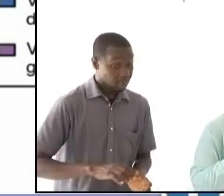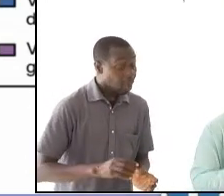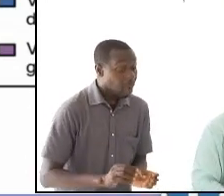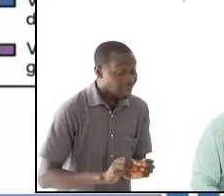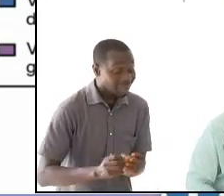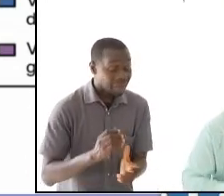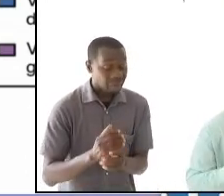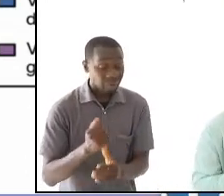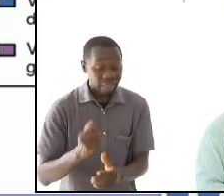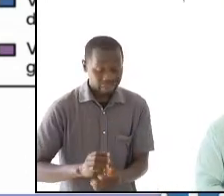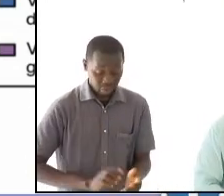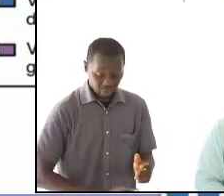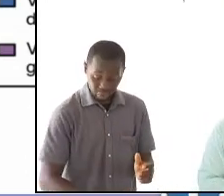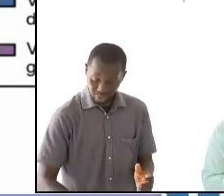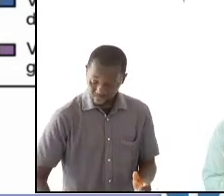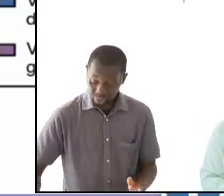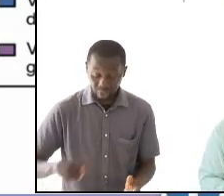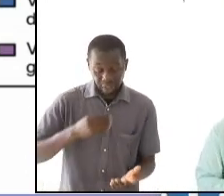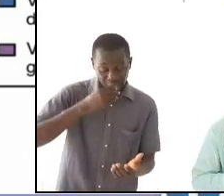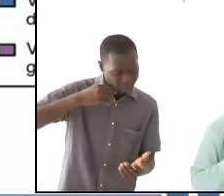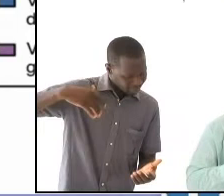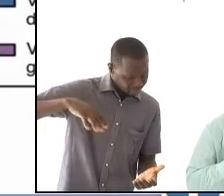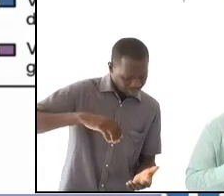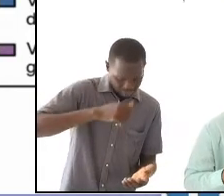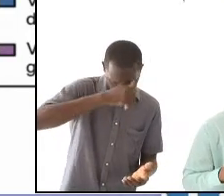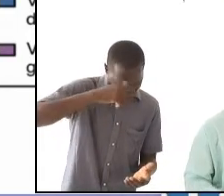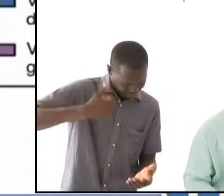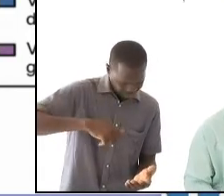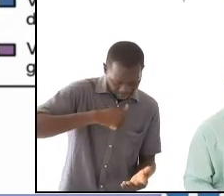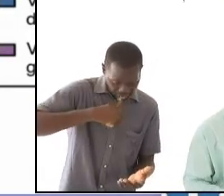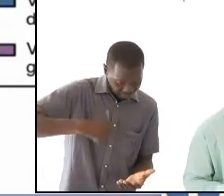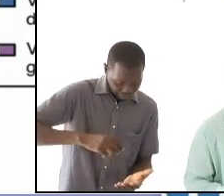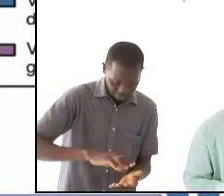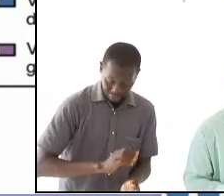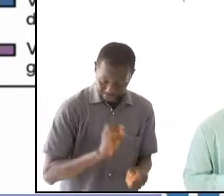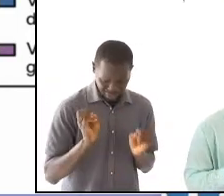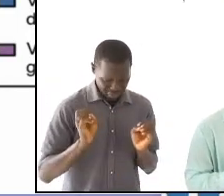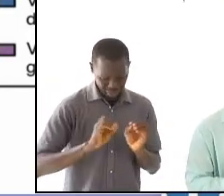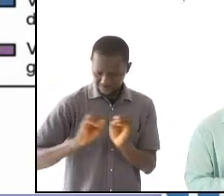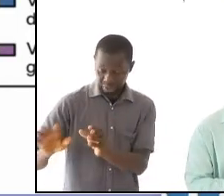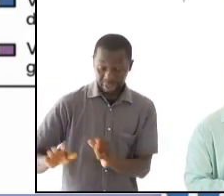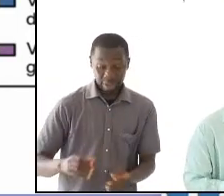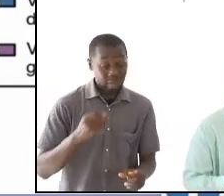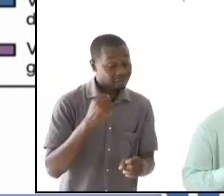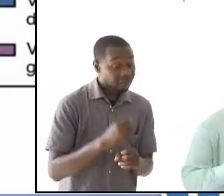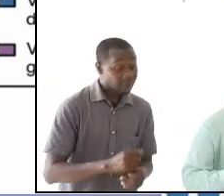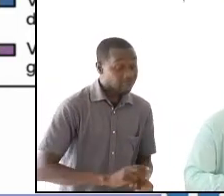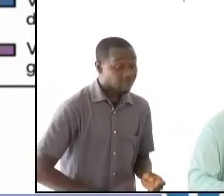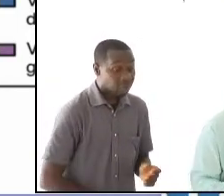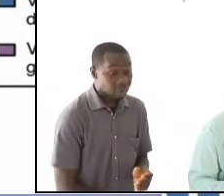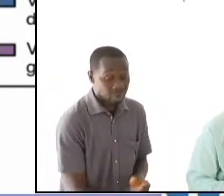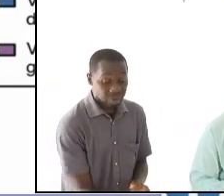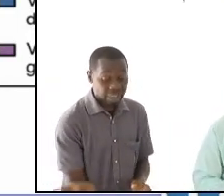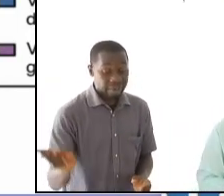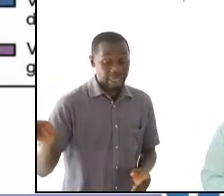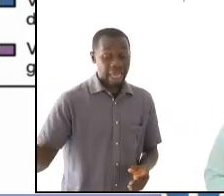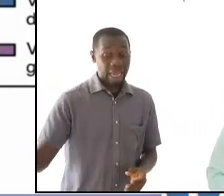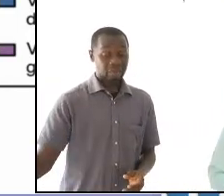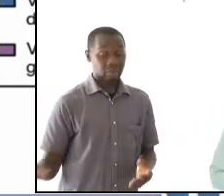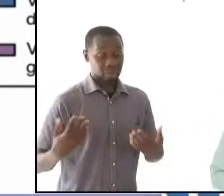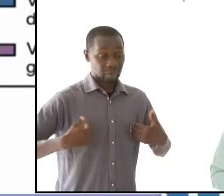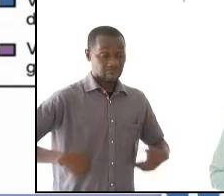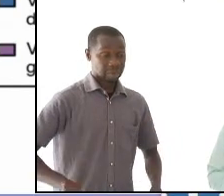waste, extra water, extra salt, and other things that the body doesn't want, and that forms urine, which is sent out of the